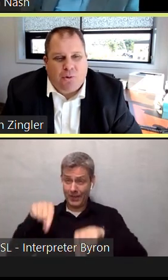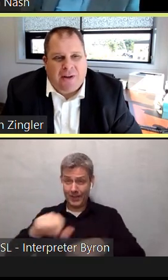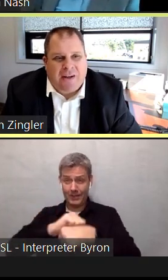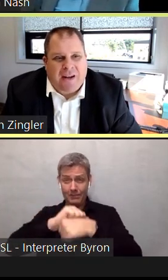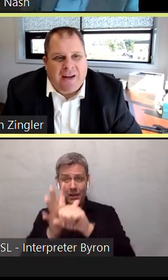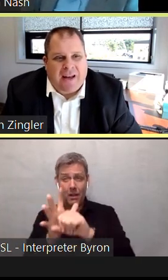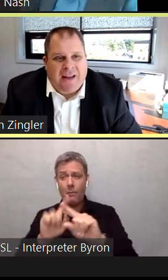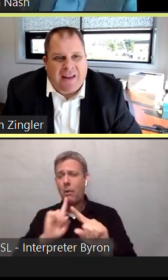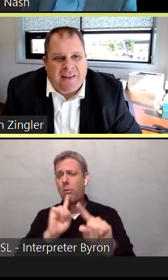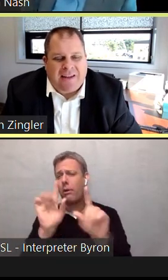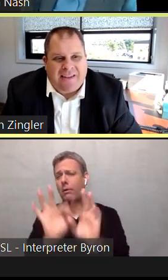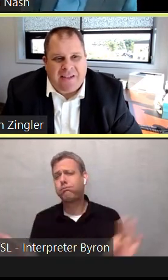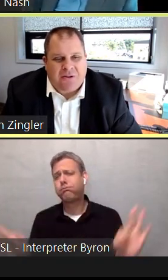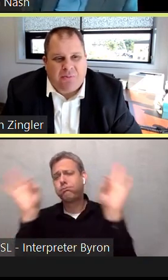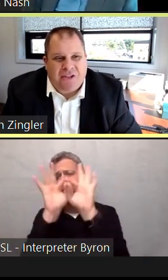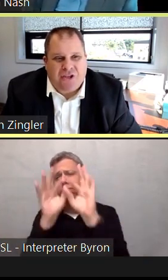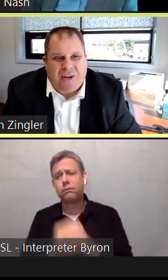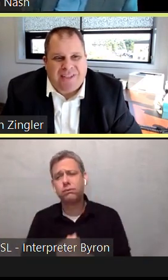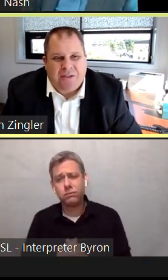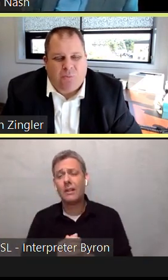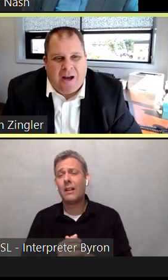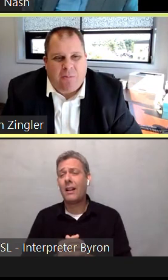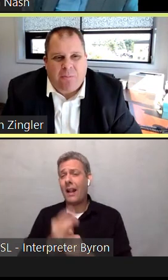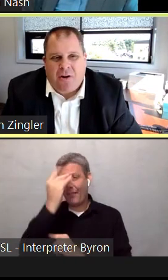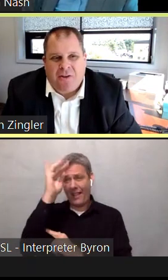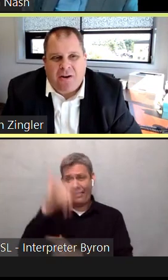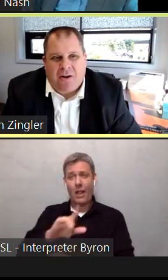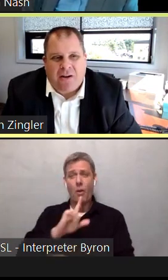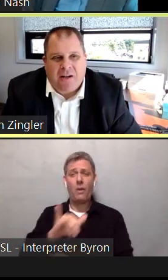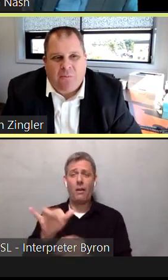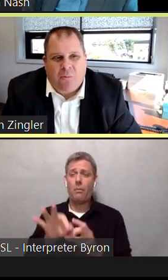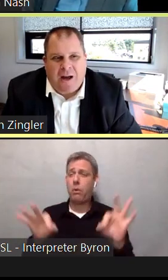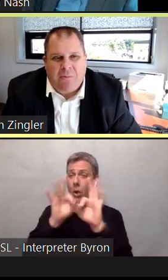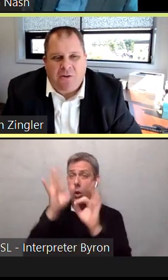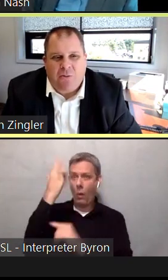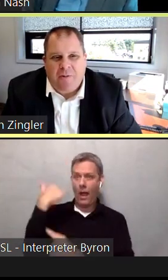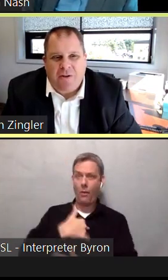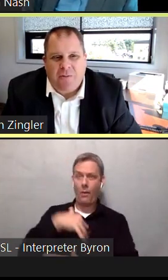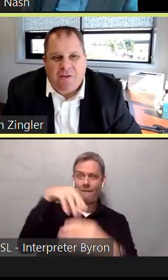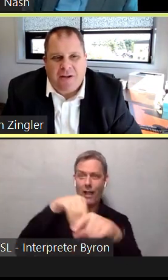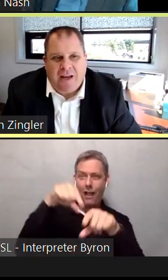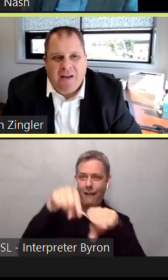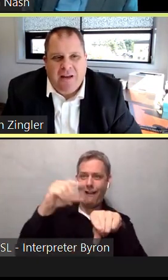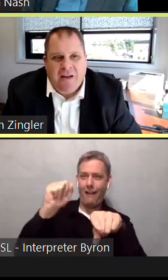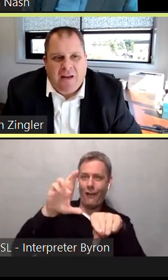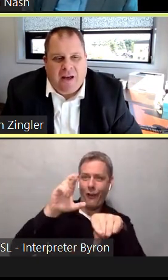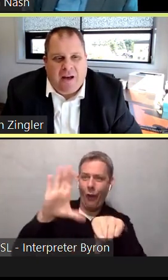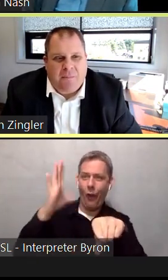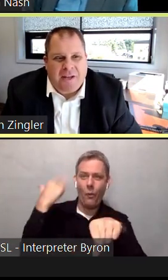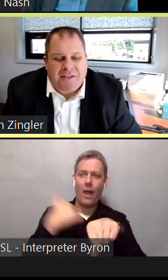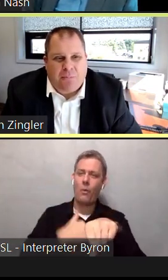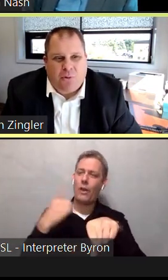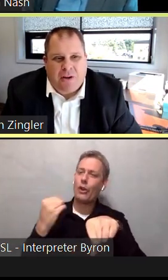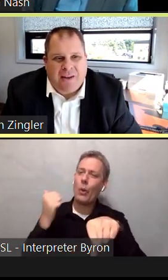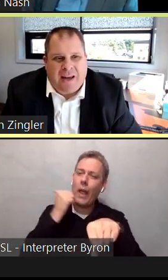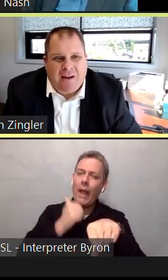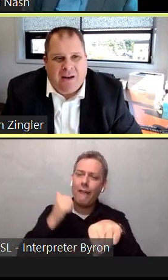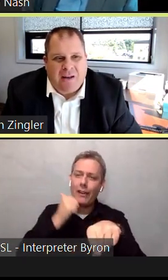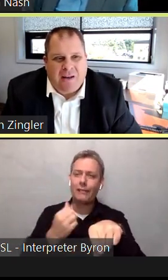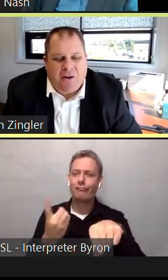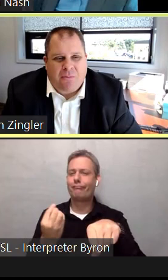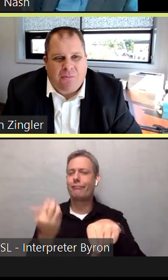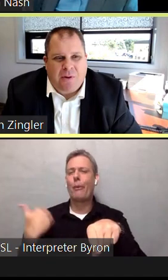it's important, and I think that just really stresses why we're part of the ARC and why we do what we do every day. It's important